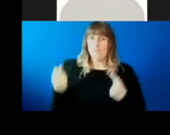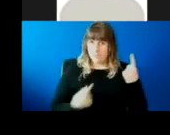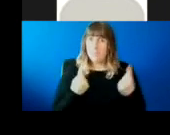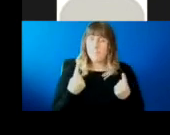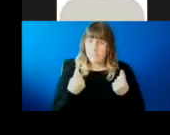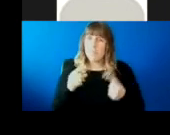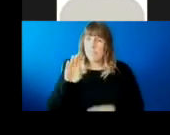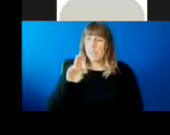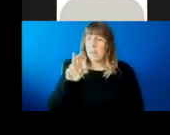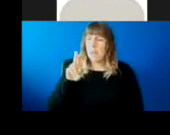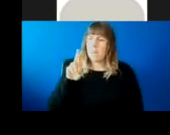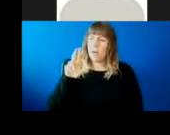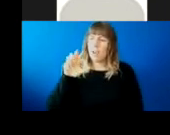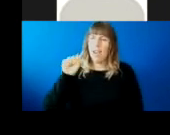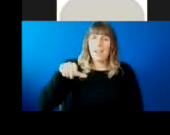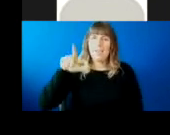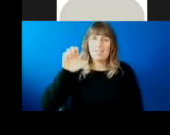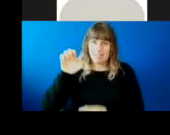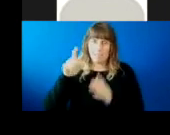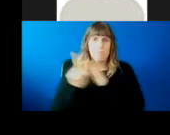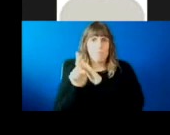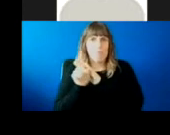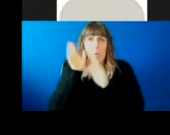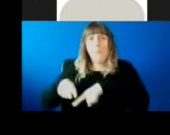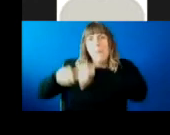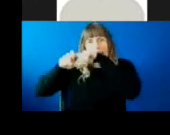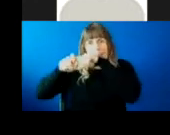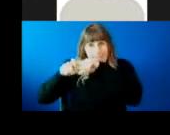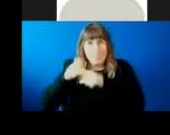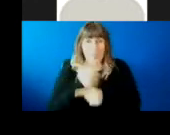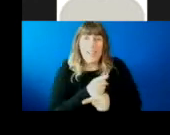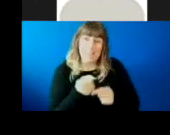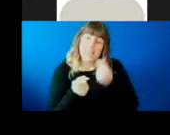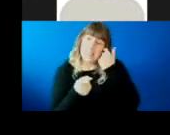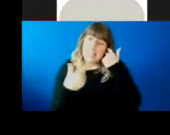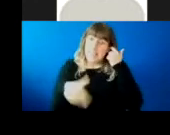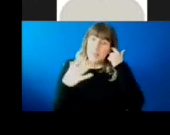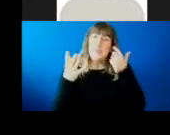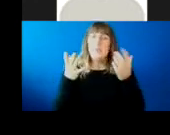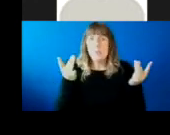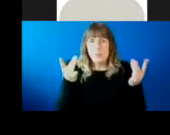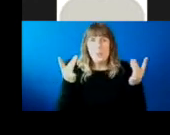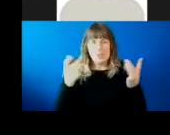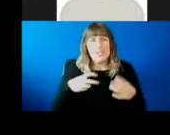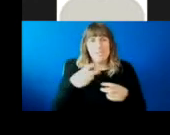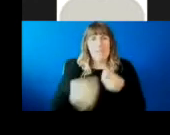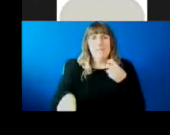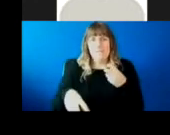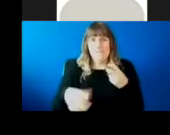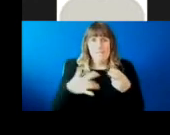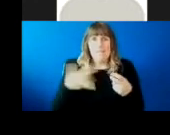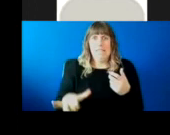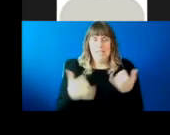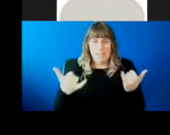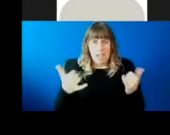nudity, sex work. Wow. Okay. So obviously a really, really mushy area right now that's in